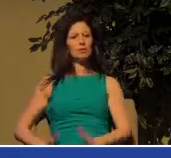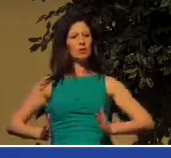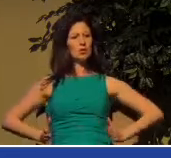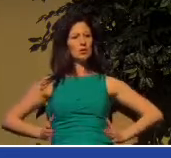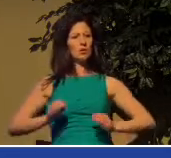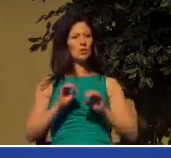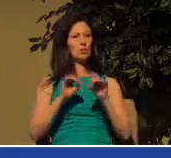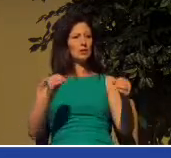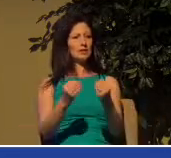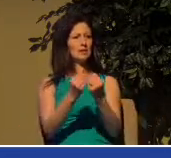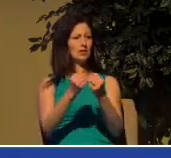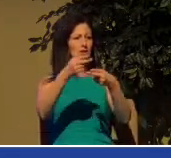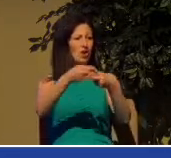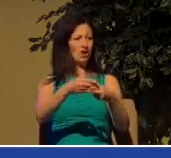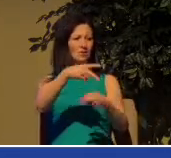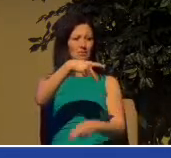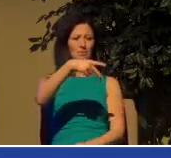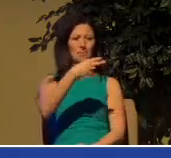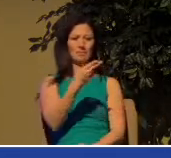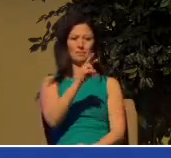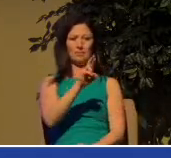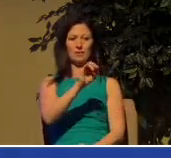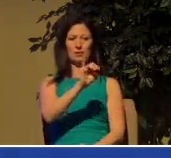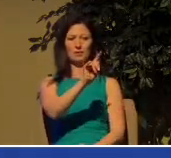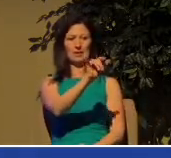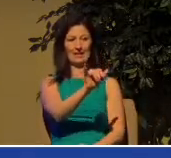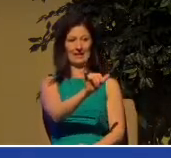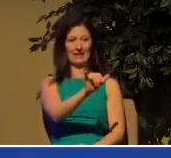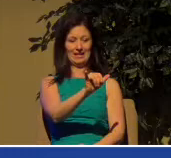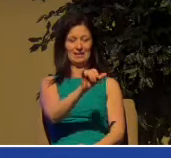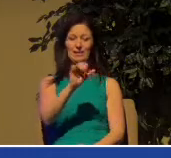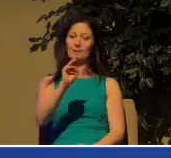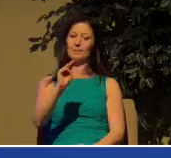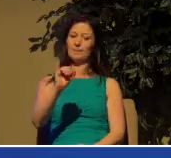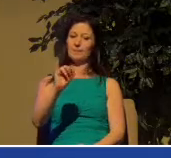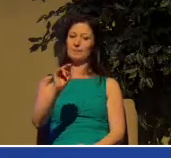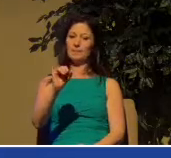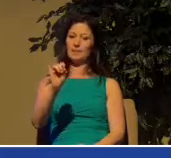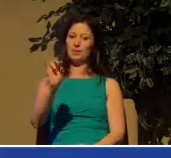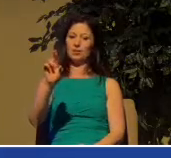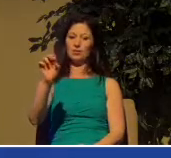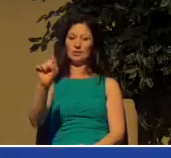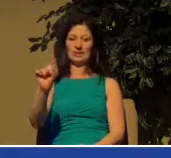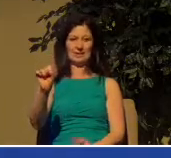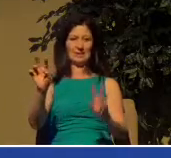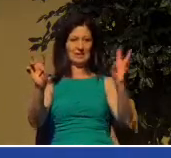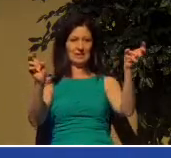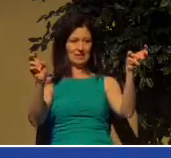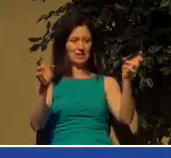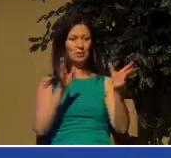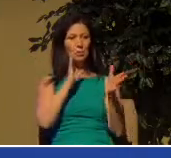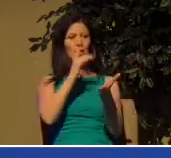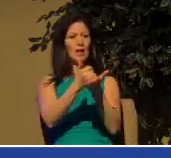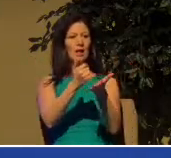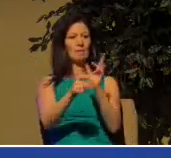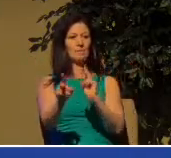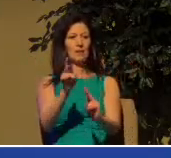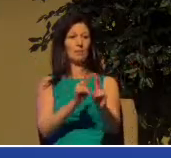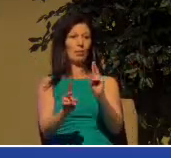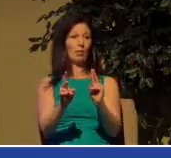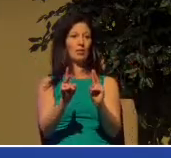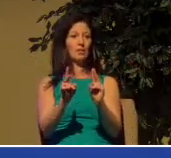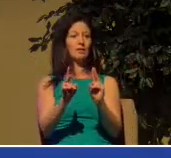Purity Ministries that is committed to helping people into sexual wholeness and are doing it